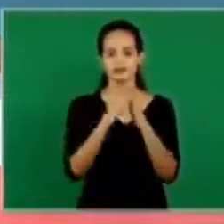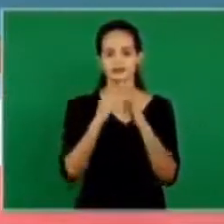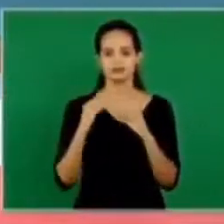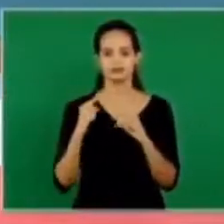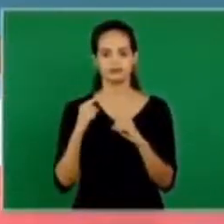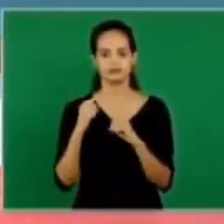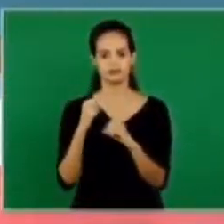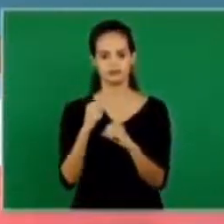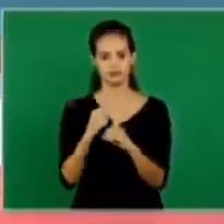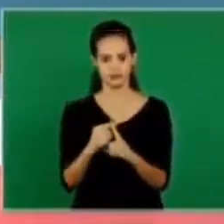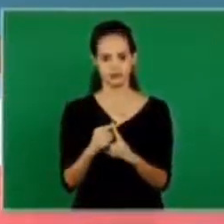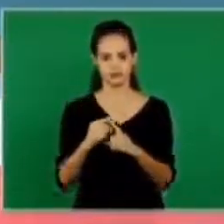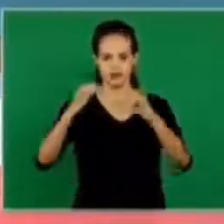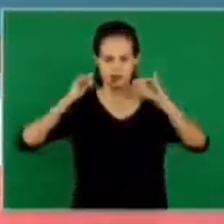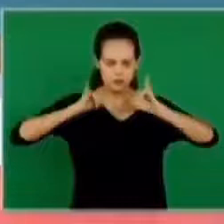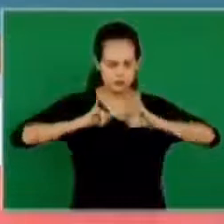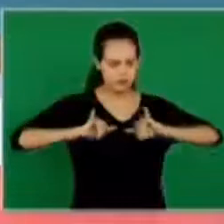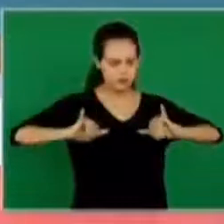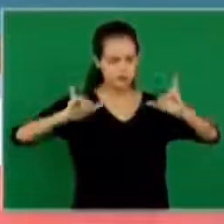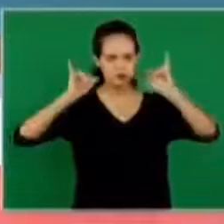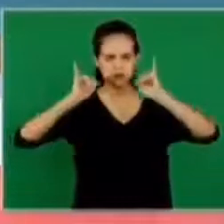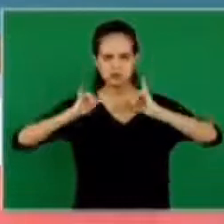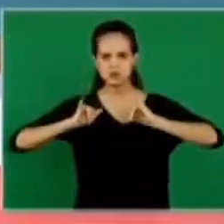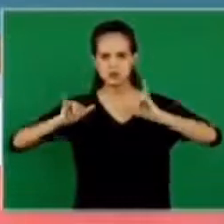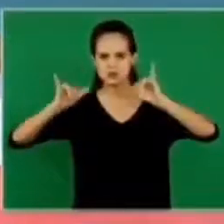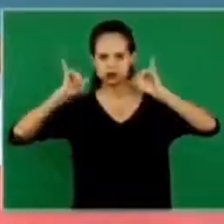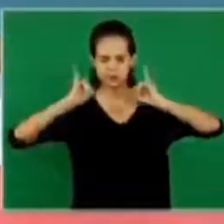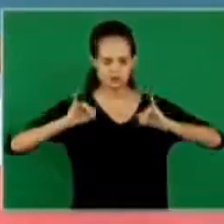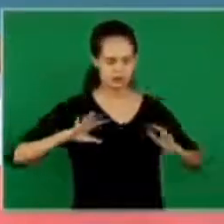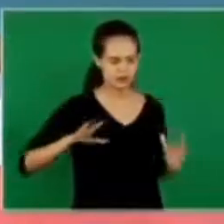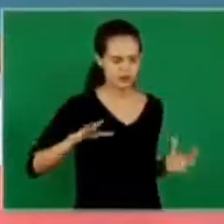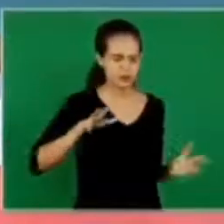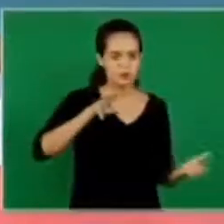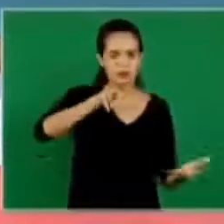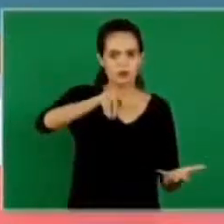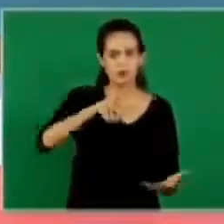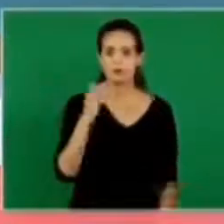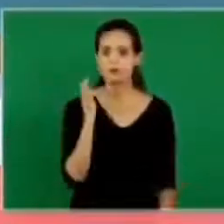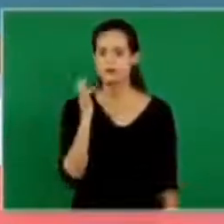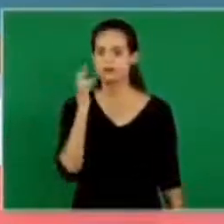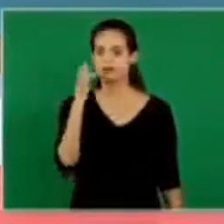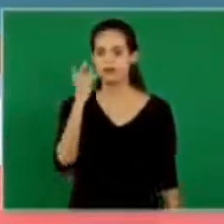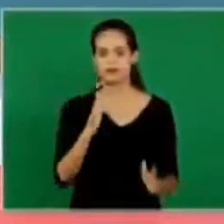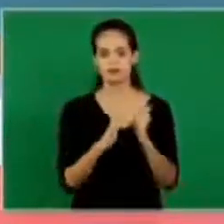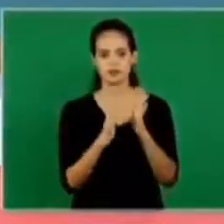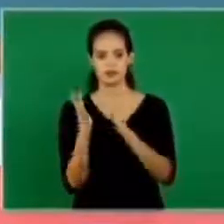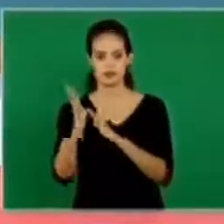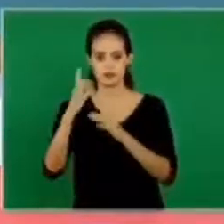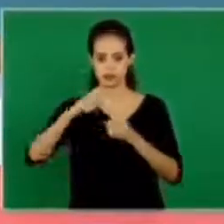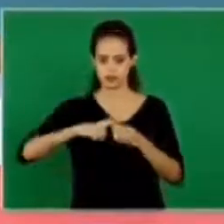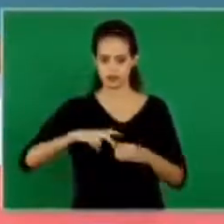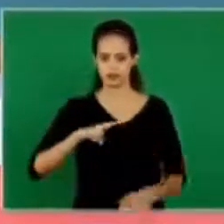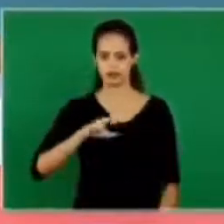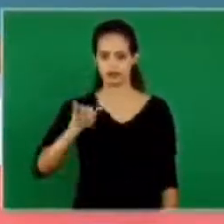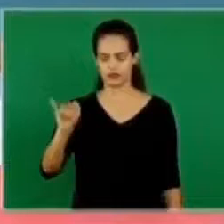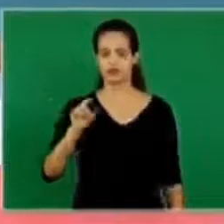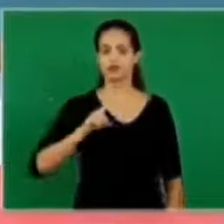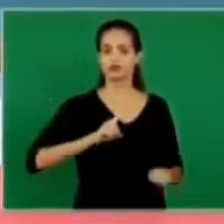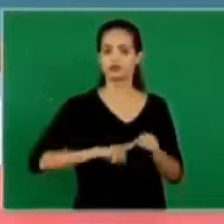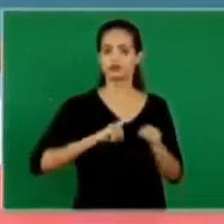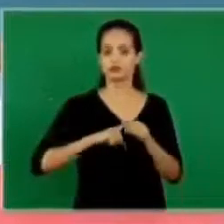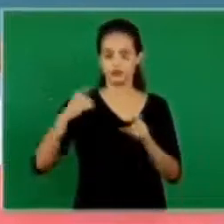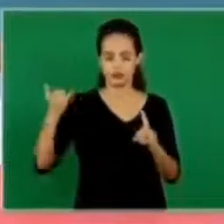church was going to proclaim to the world, Jesus is coming soon. It was a prophetic